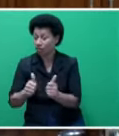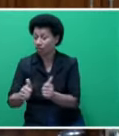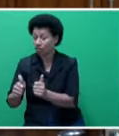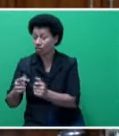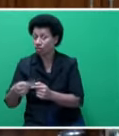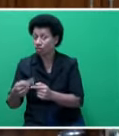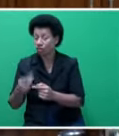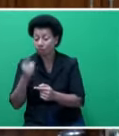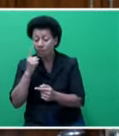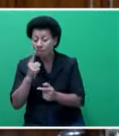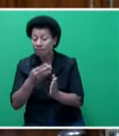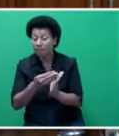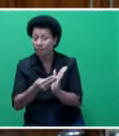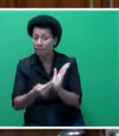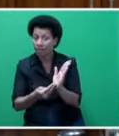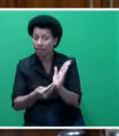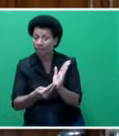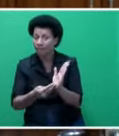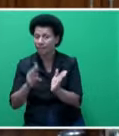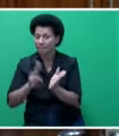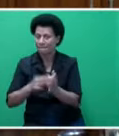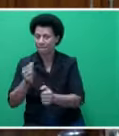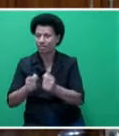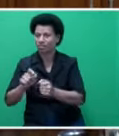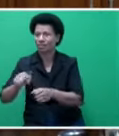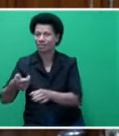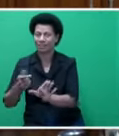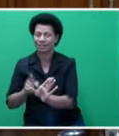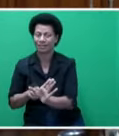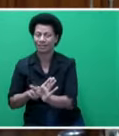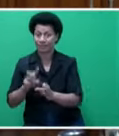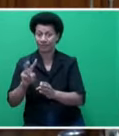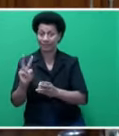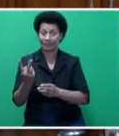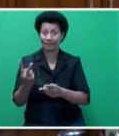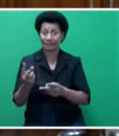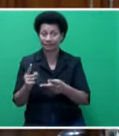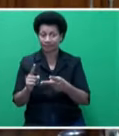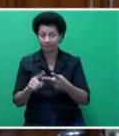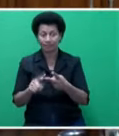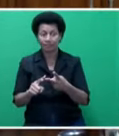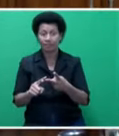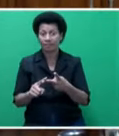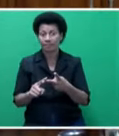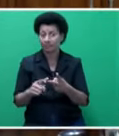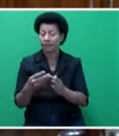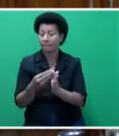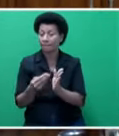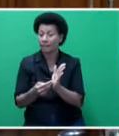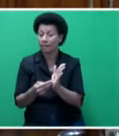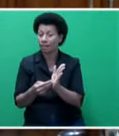see in the bill, it continues till the March of next year. Secondly, the bill gives